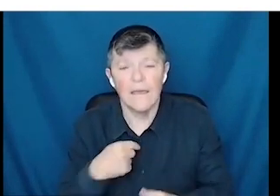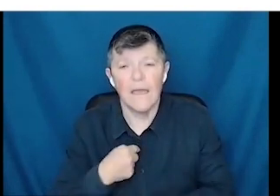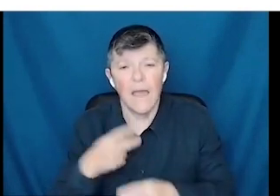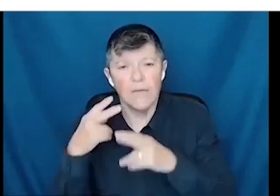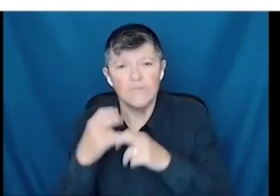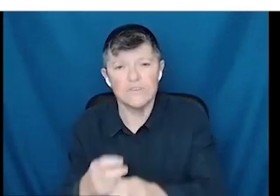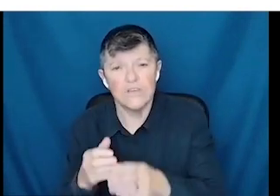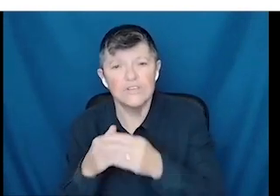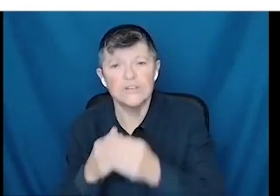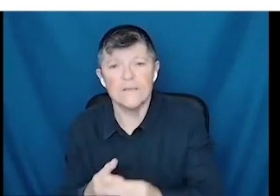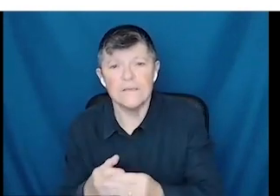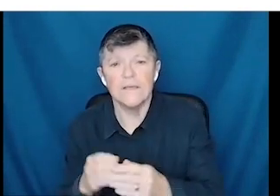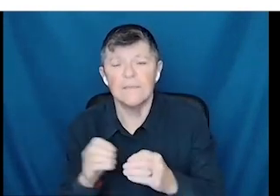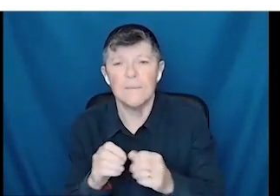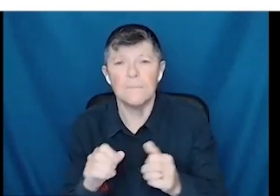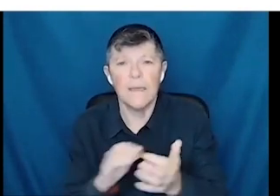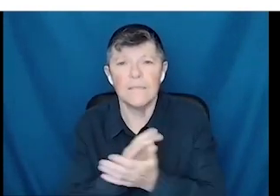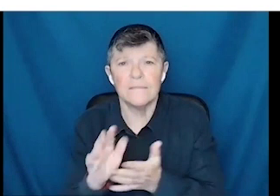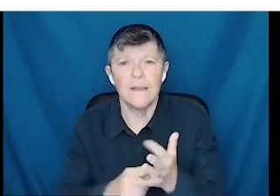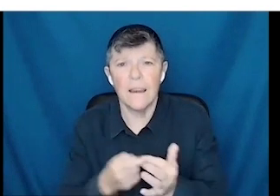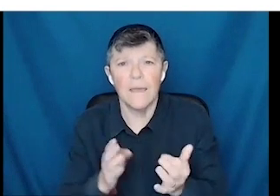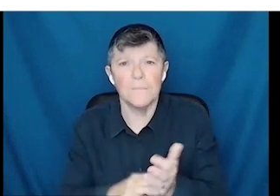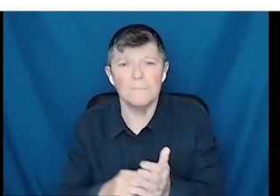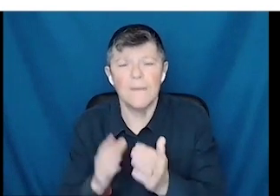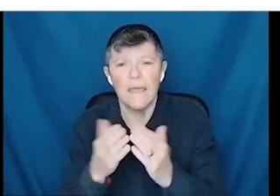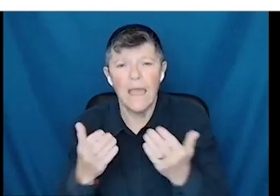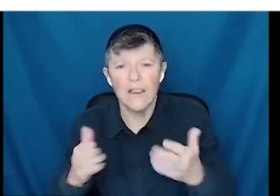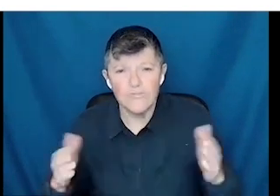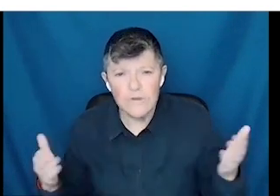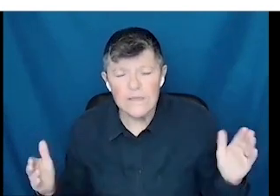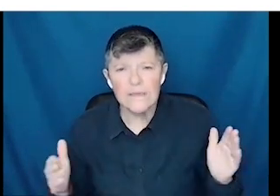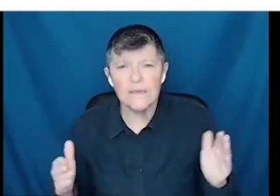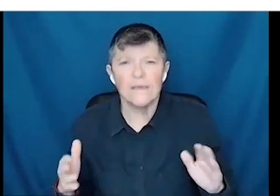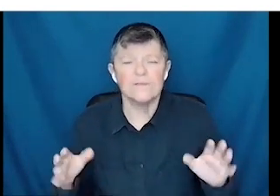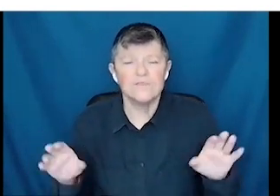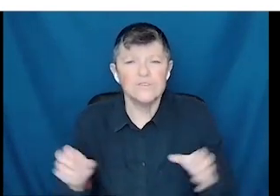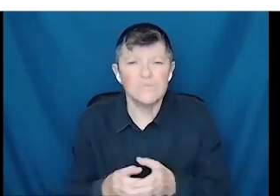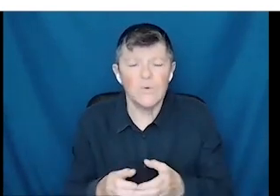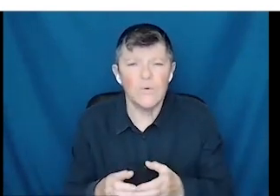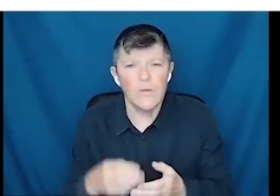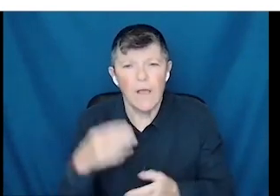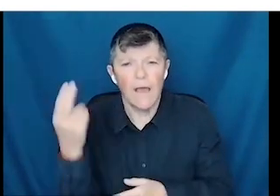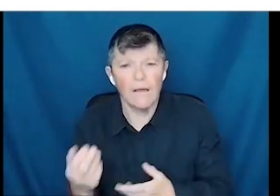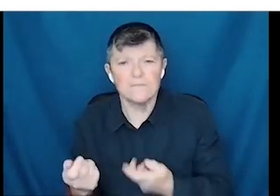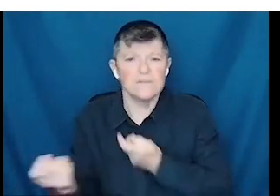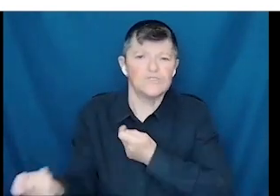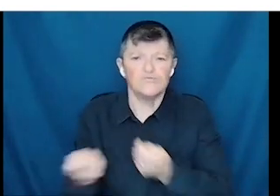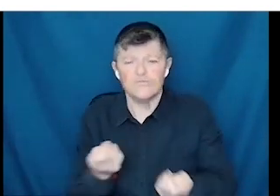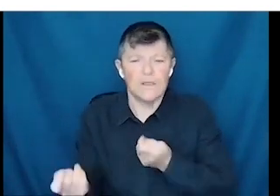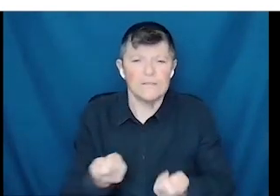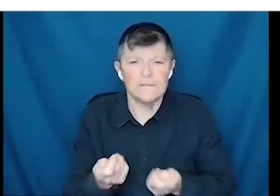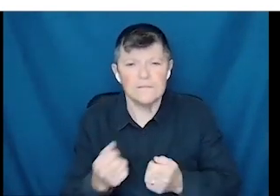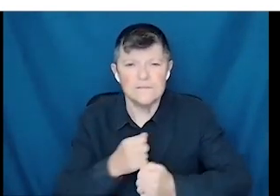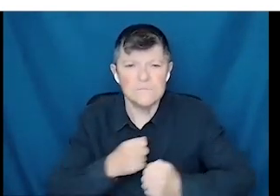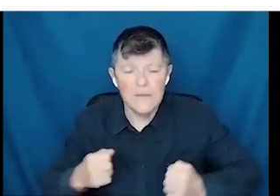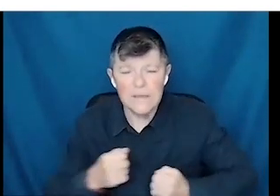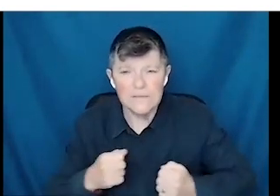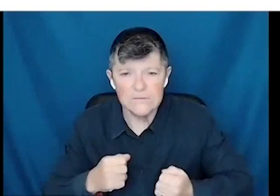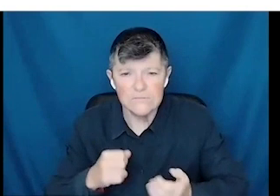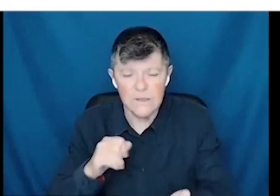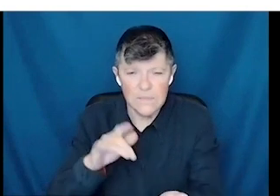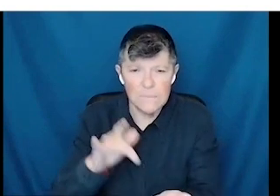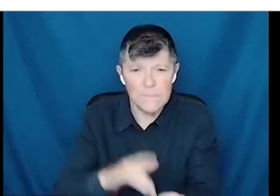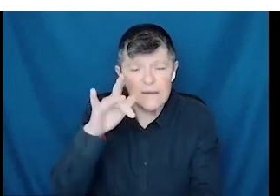Gallery, which is a small artist-run space plonked right in the middle of a very busy